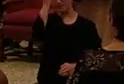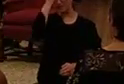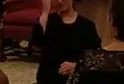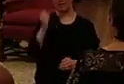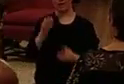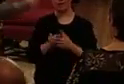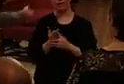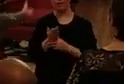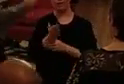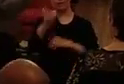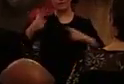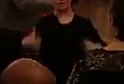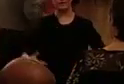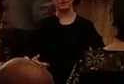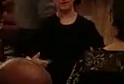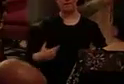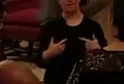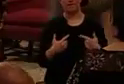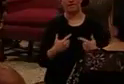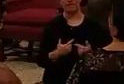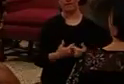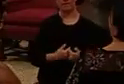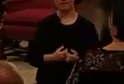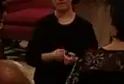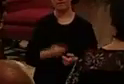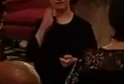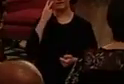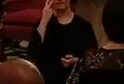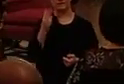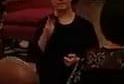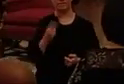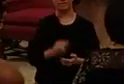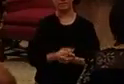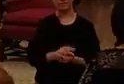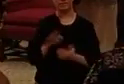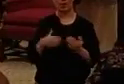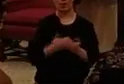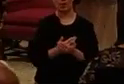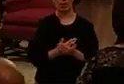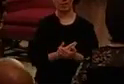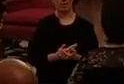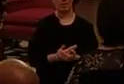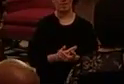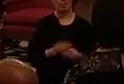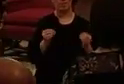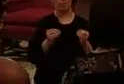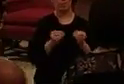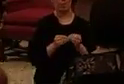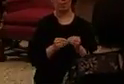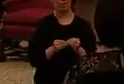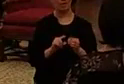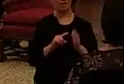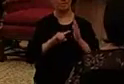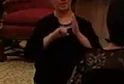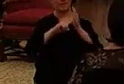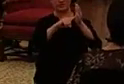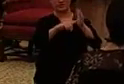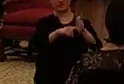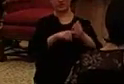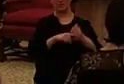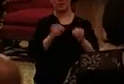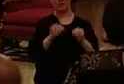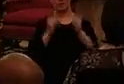all through his life, he's seeing all the stuff And the more stuff that begins to show,